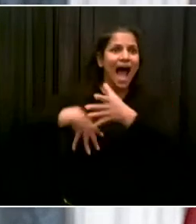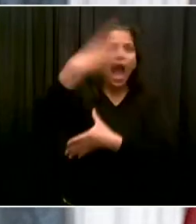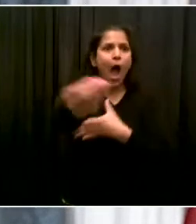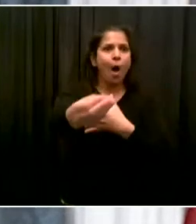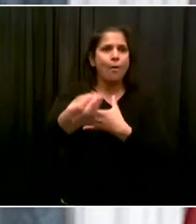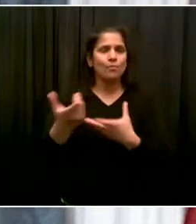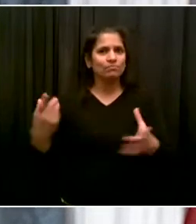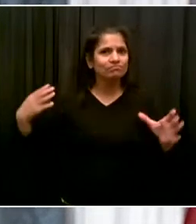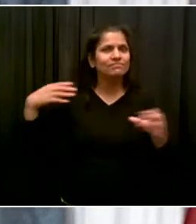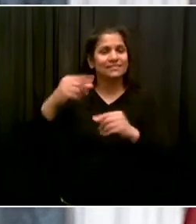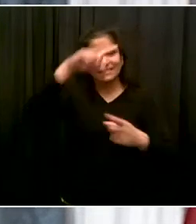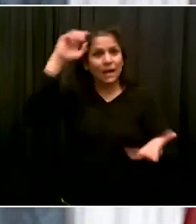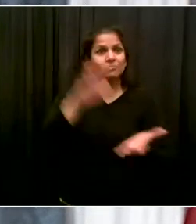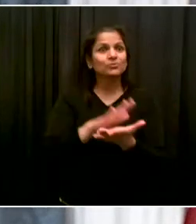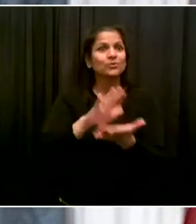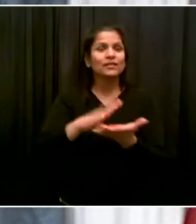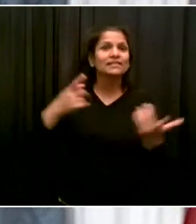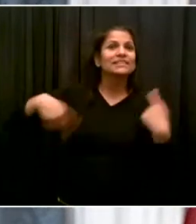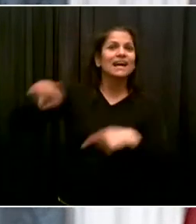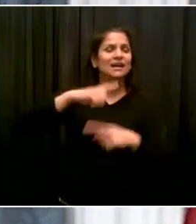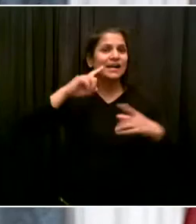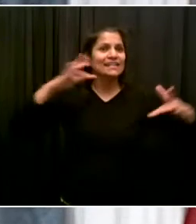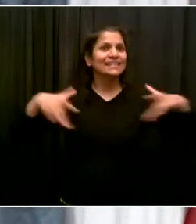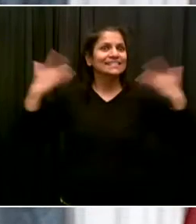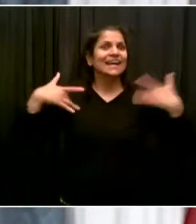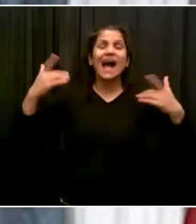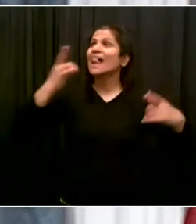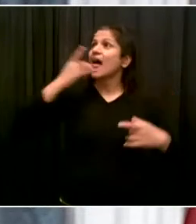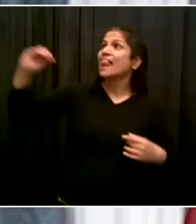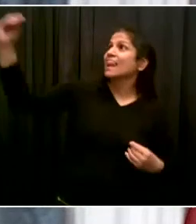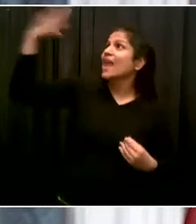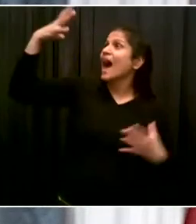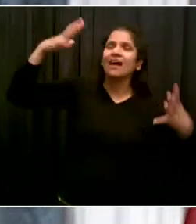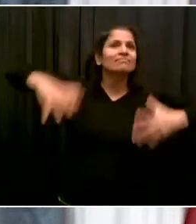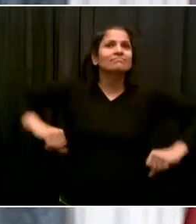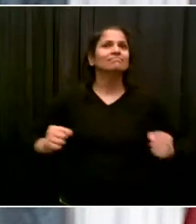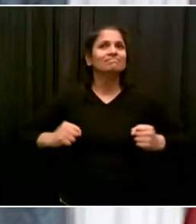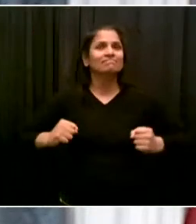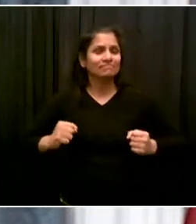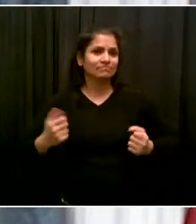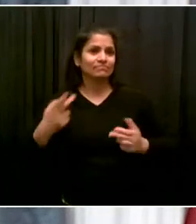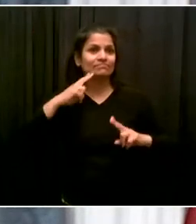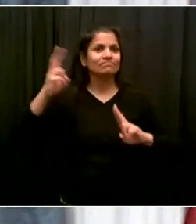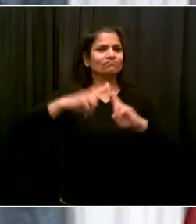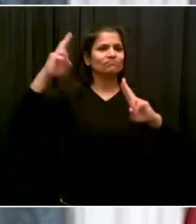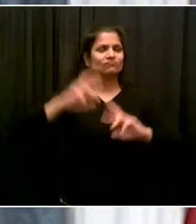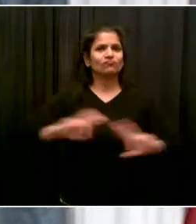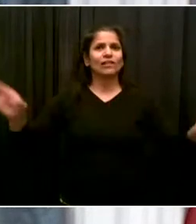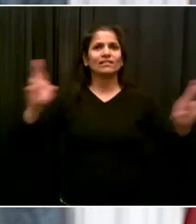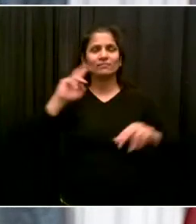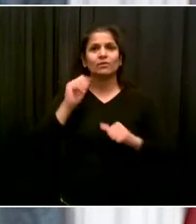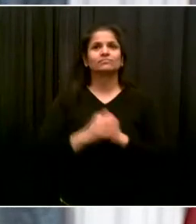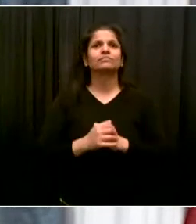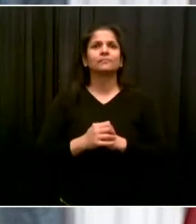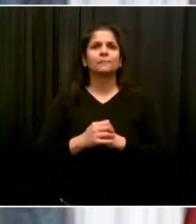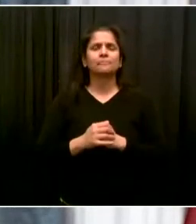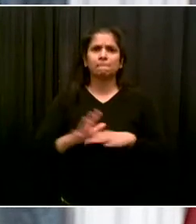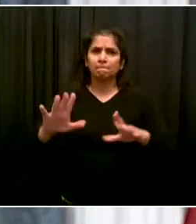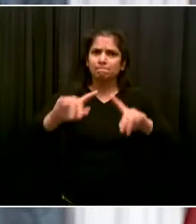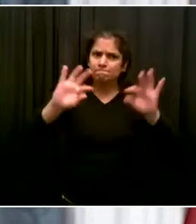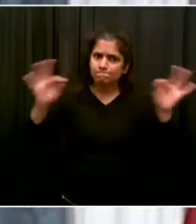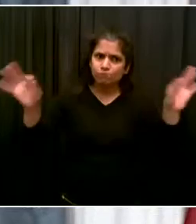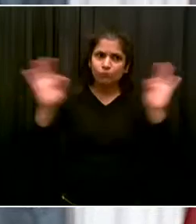from field trips to Central Park to dance classes across the city. It also gives our schools a chance to develop a unique